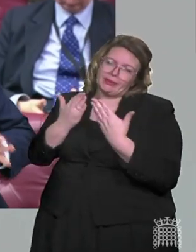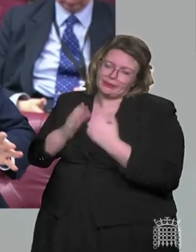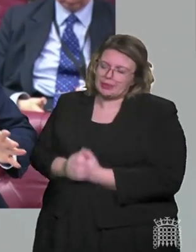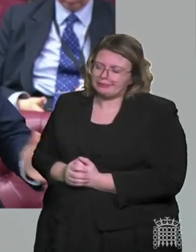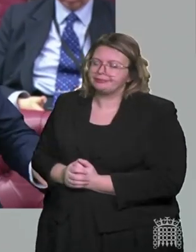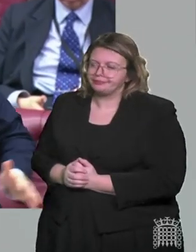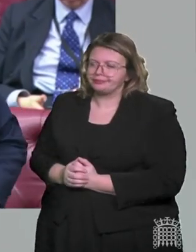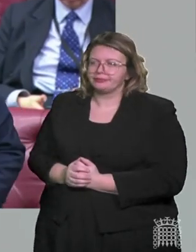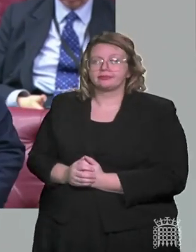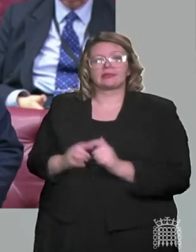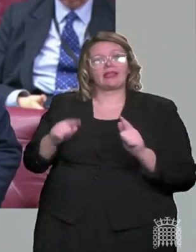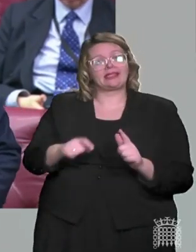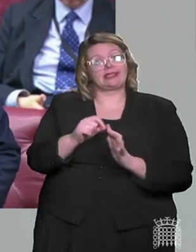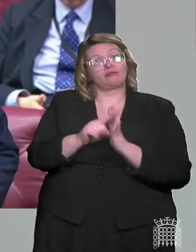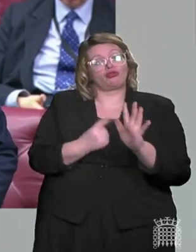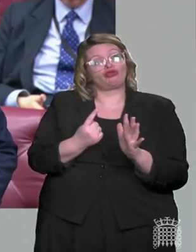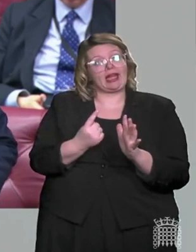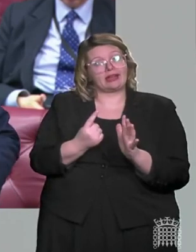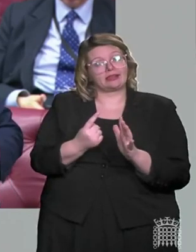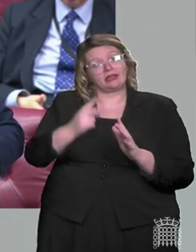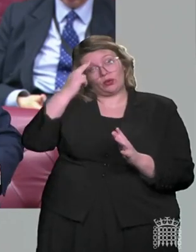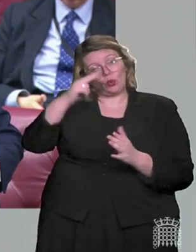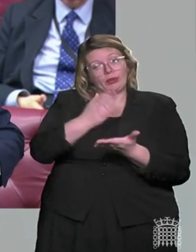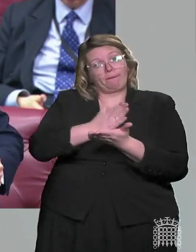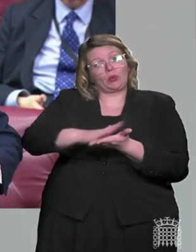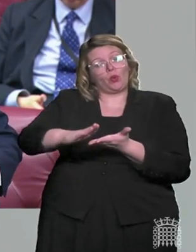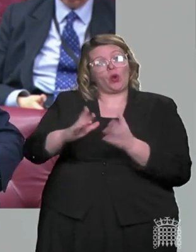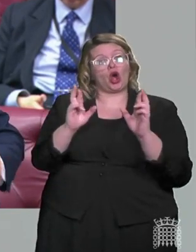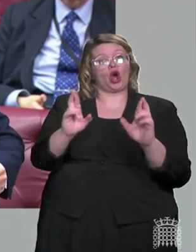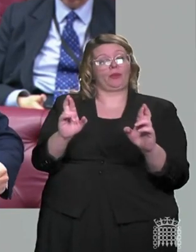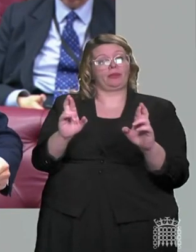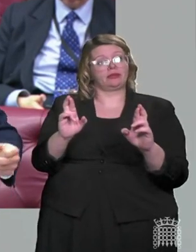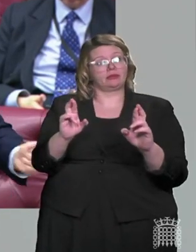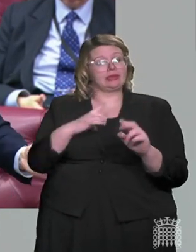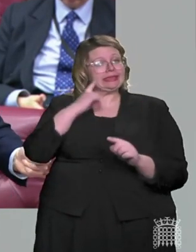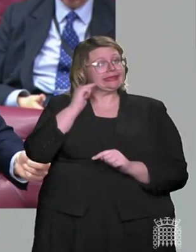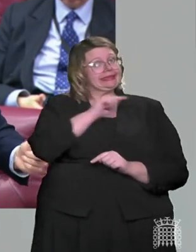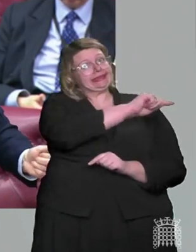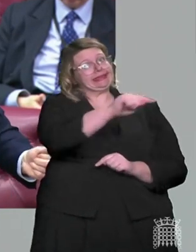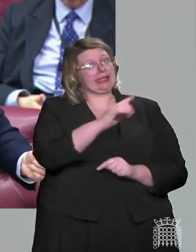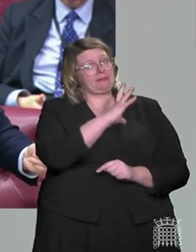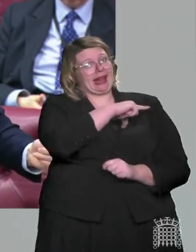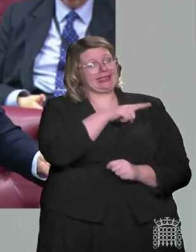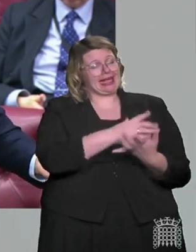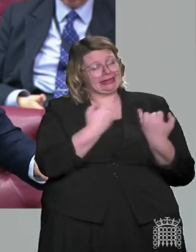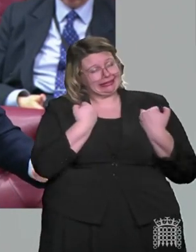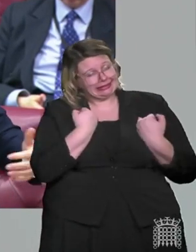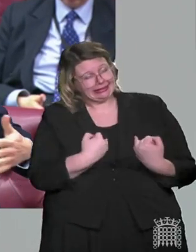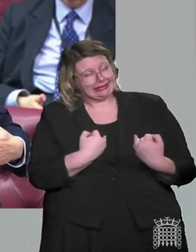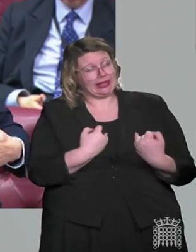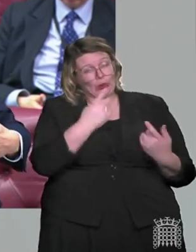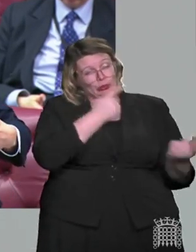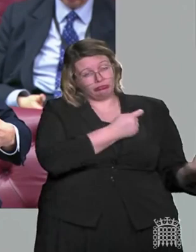at Project Pure Hope. We're looking very closely at this. Is it possible to take the people in greatest need and bring them to British hospitals, as we've done in the